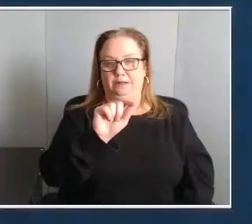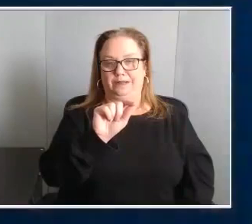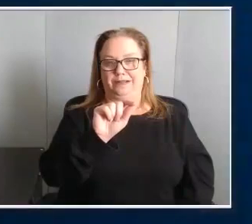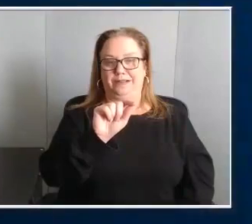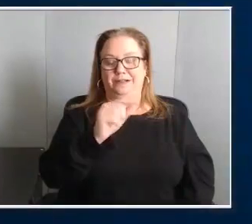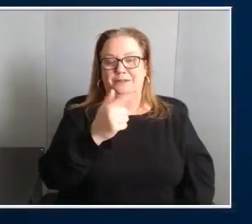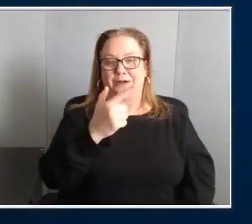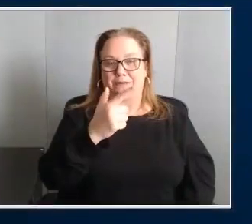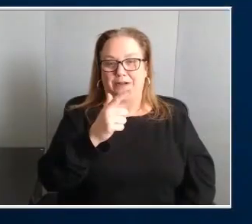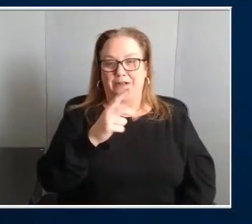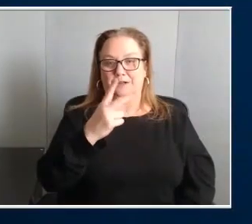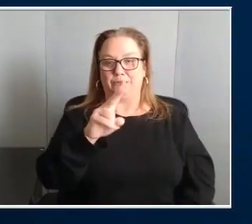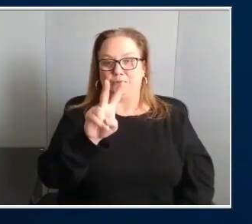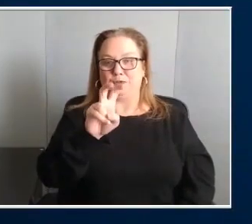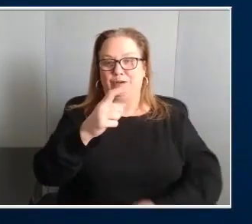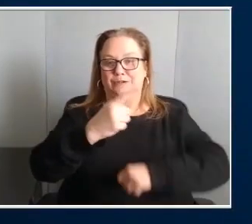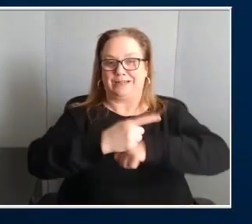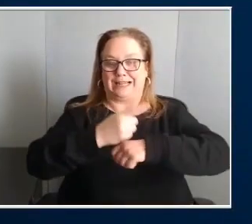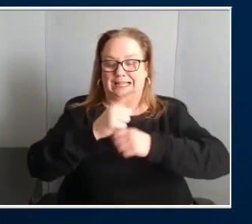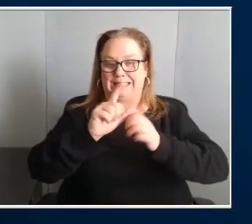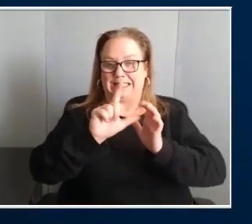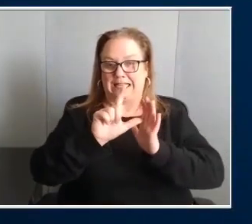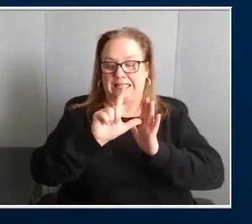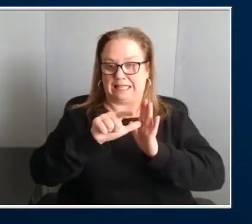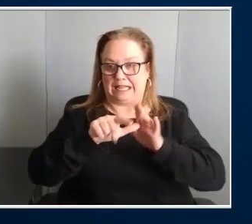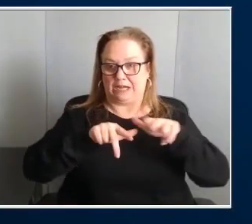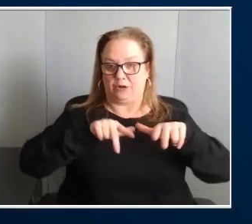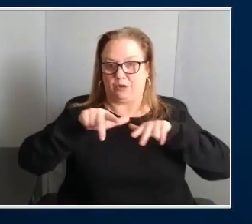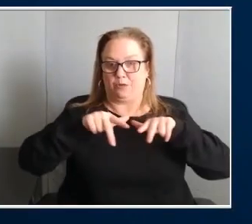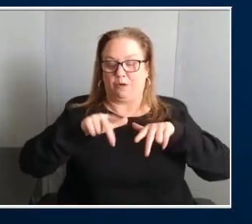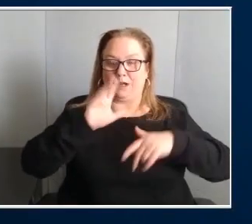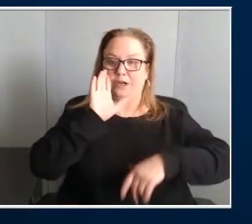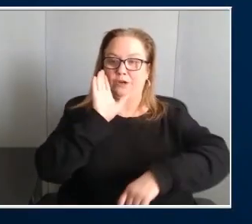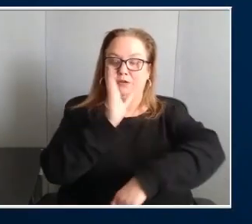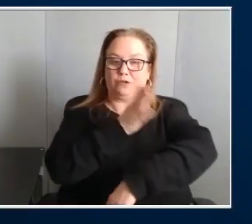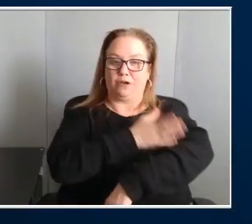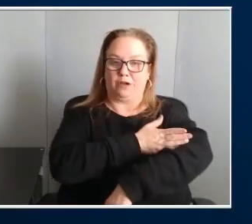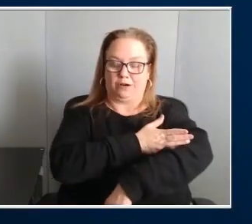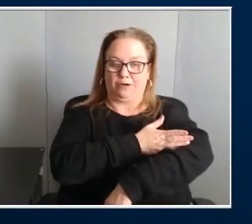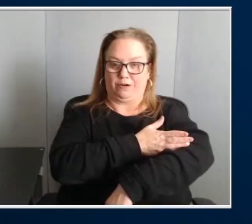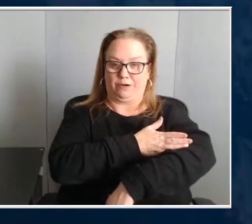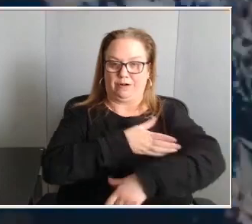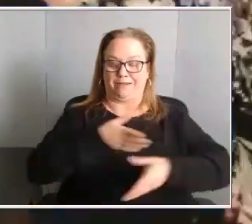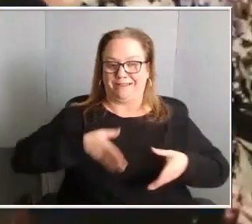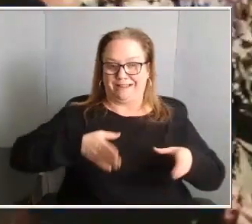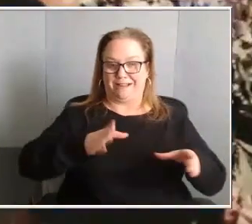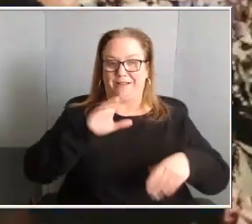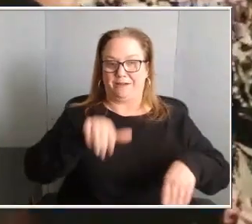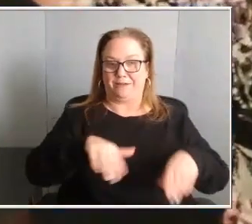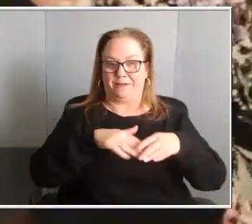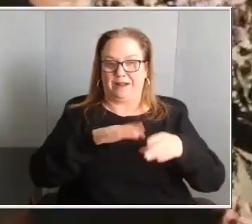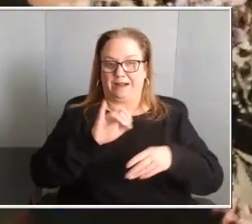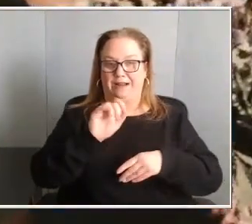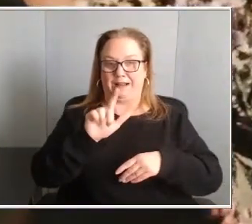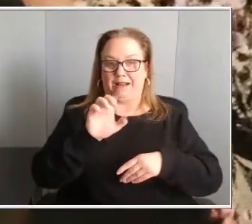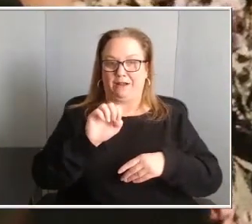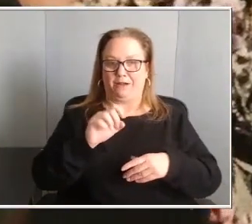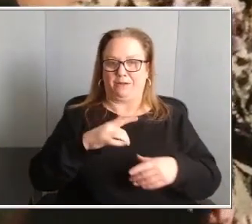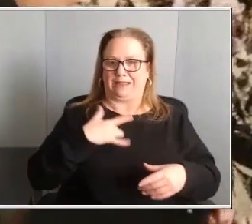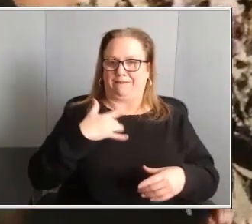days later, you were walking your daughter down the aisle. What was that moment